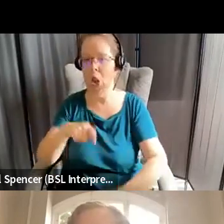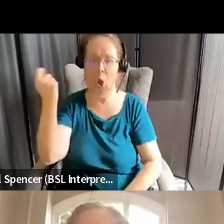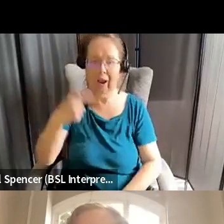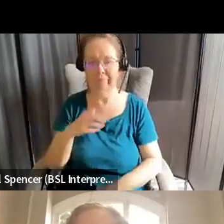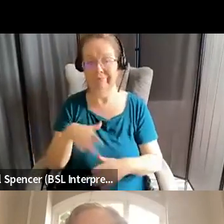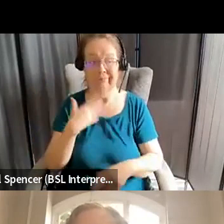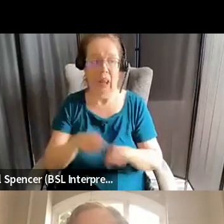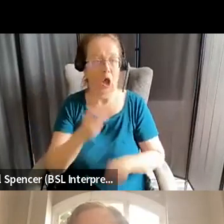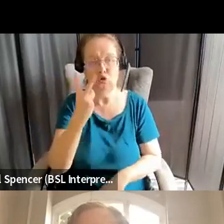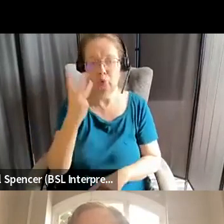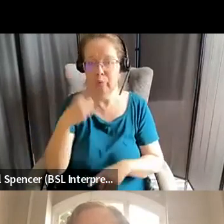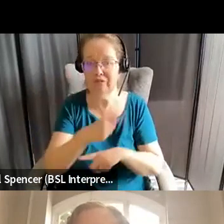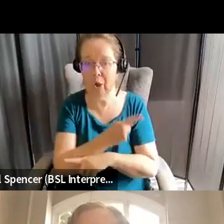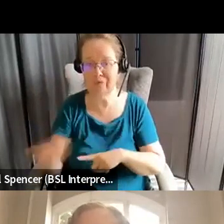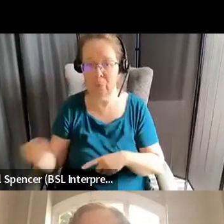week.